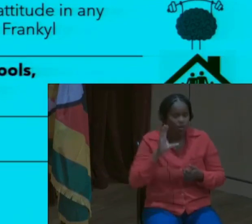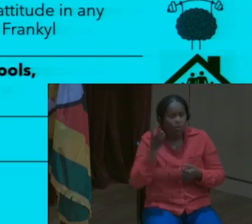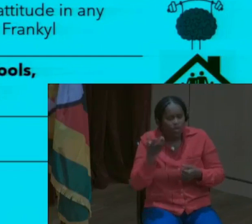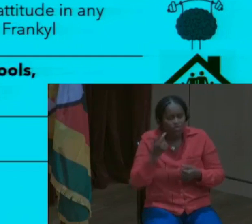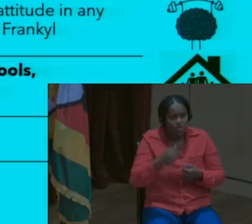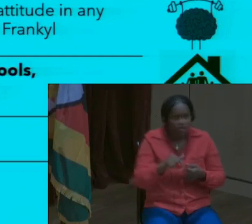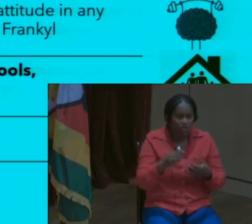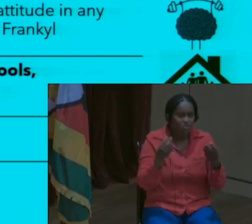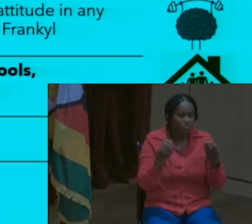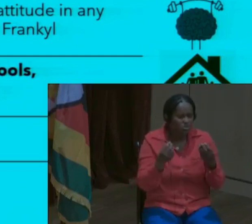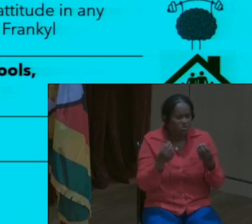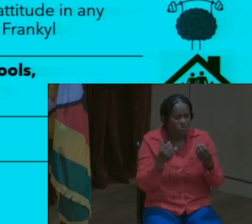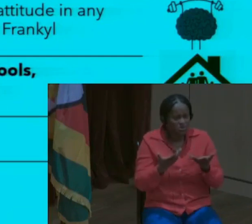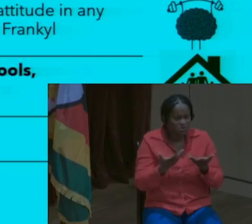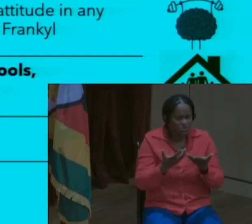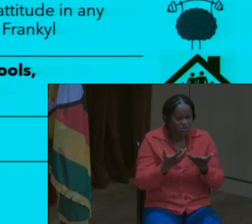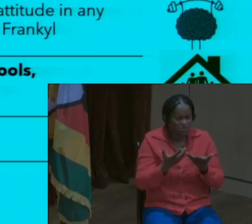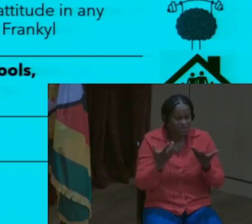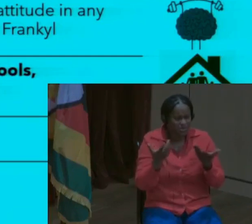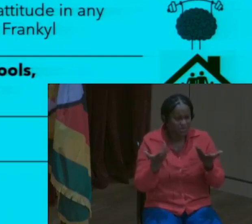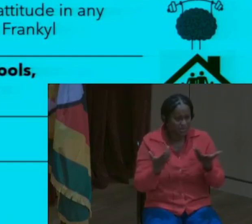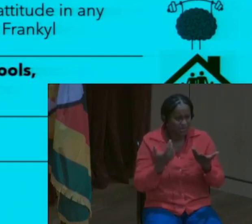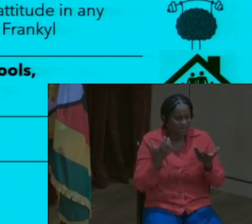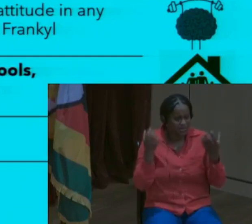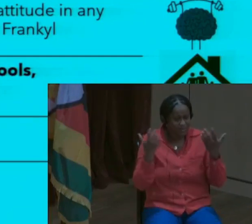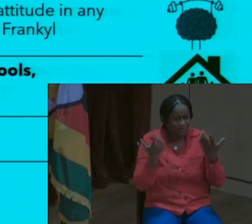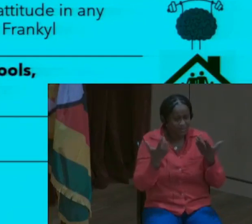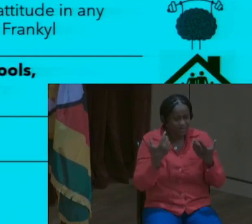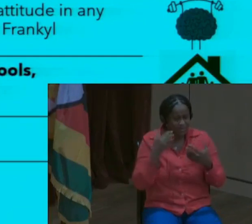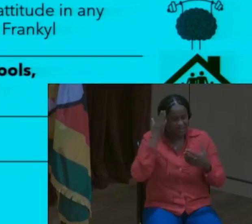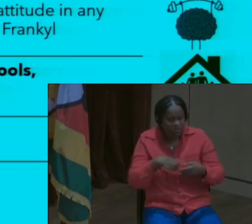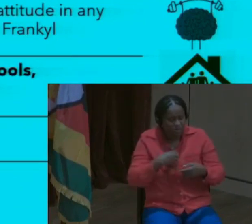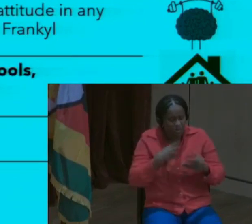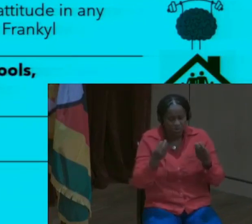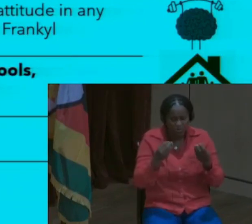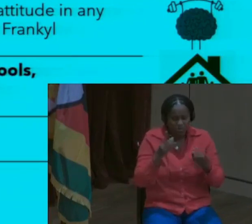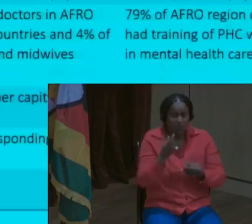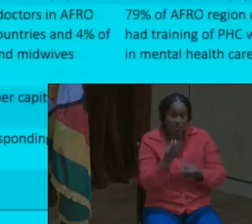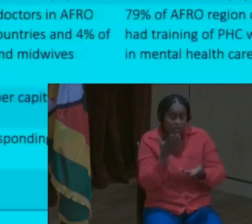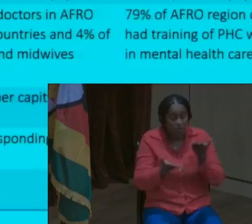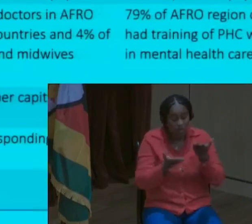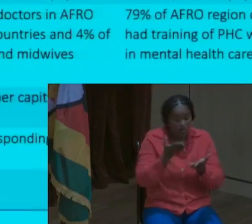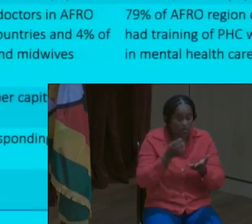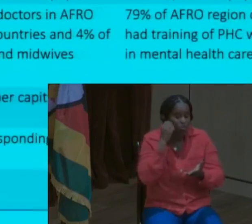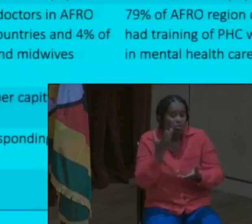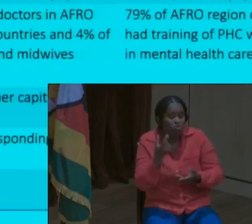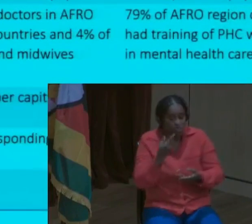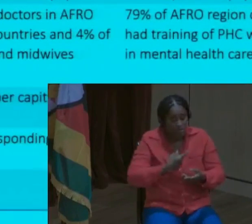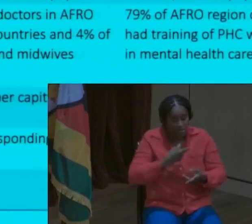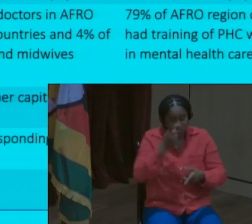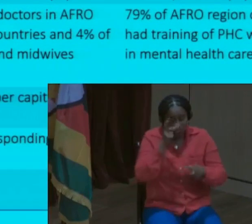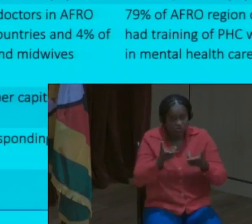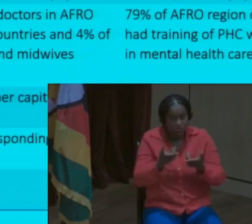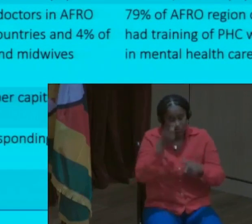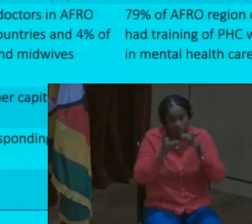unnecessarily so. So we need to balance. We're human beings, not human doings. right? So, we're also growing